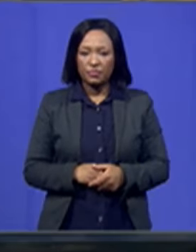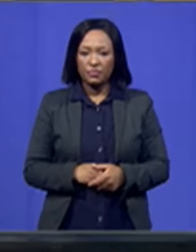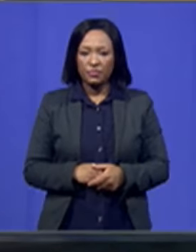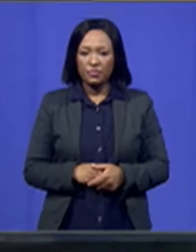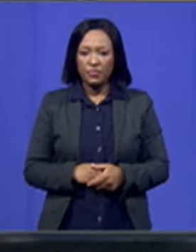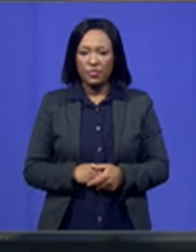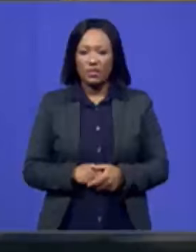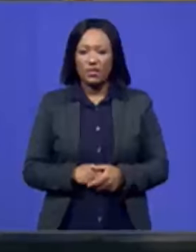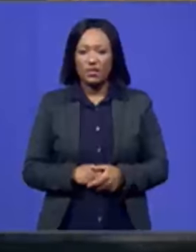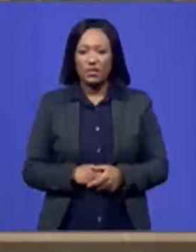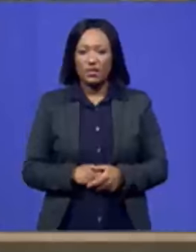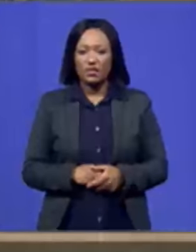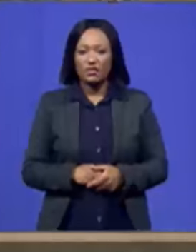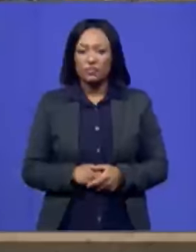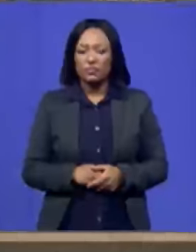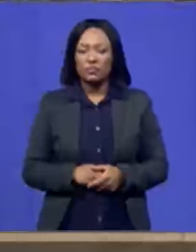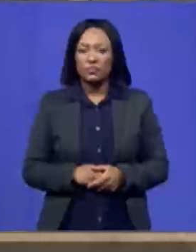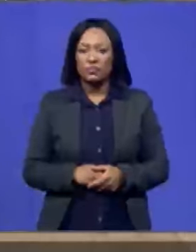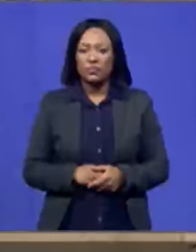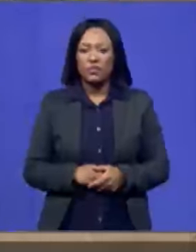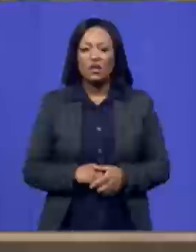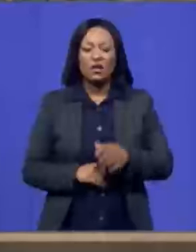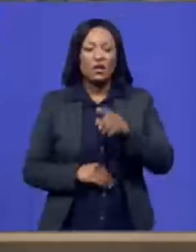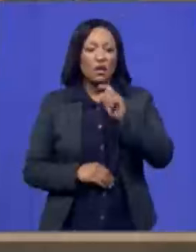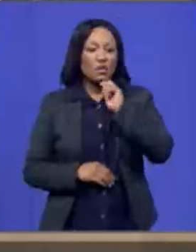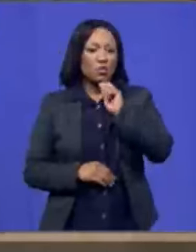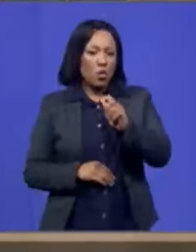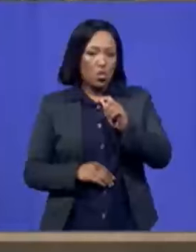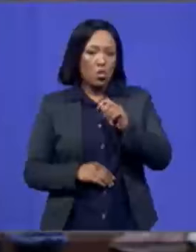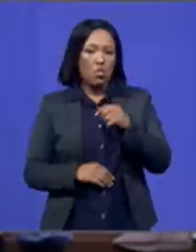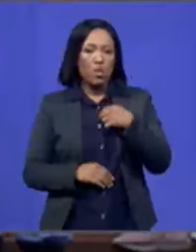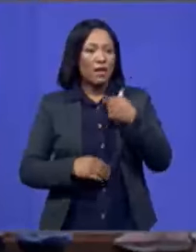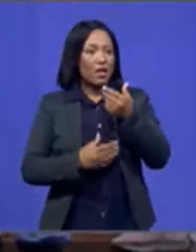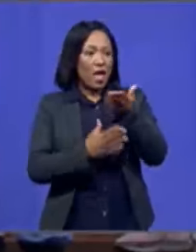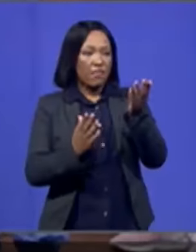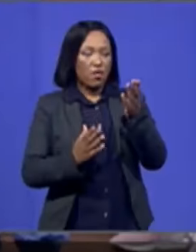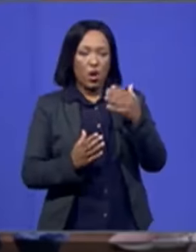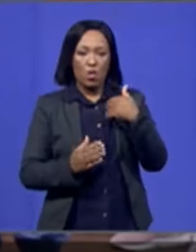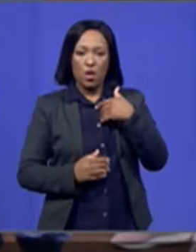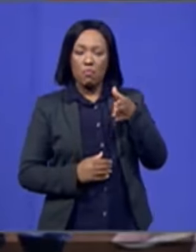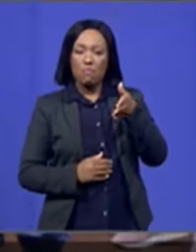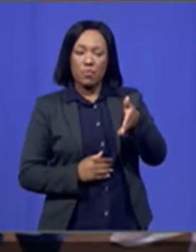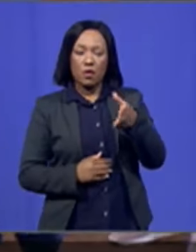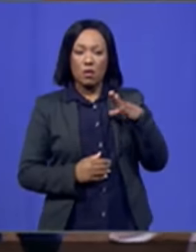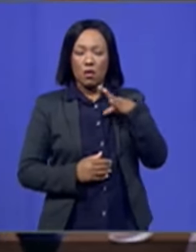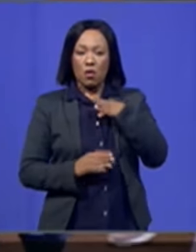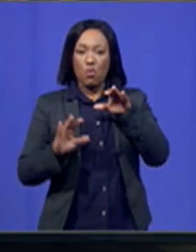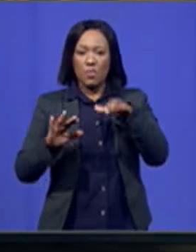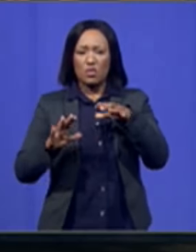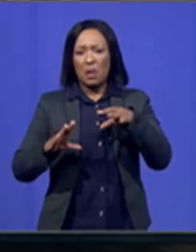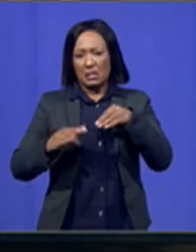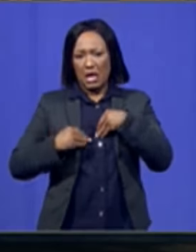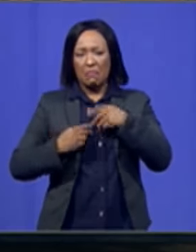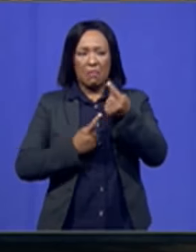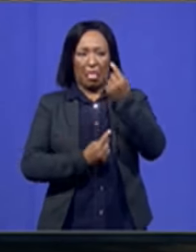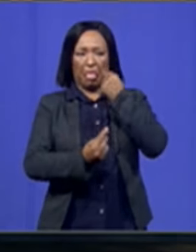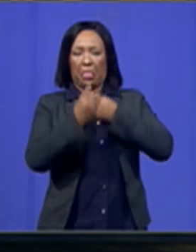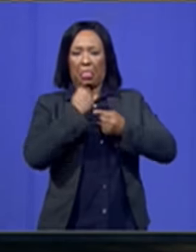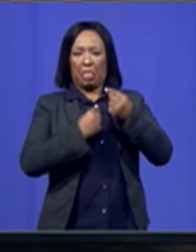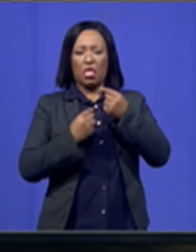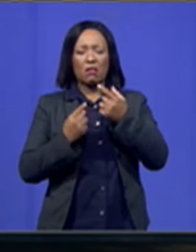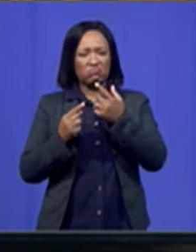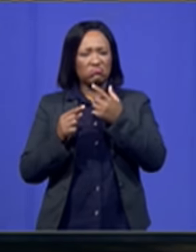We might not be everywhere as commission. Yes, we really accept the criticism. I think that is very